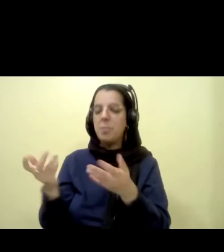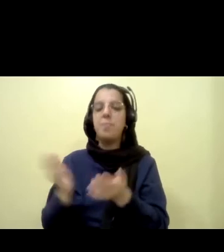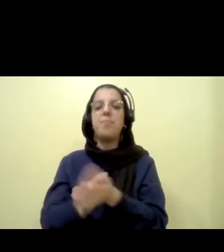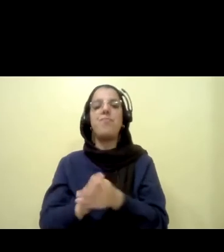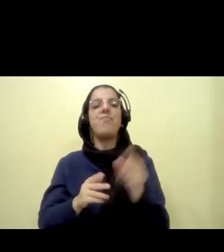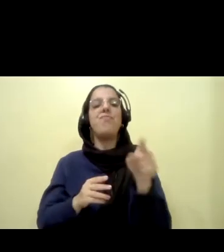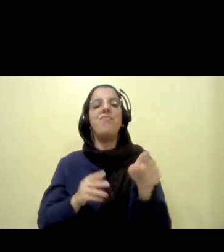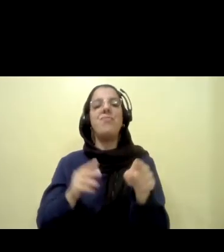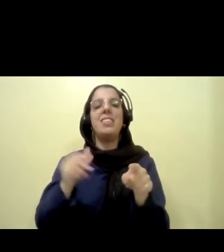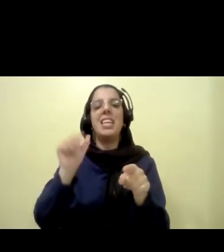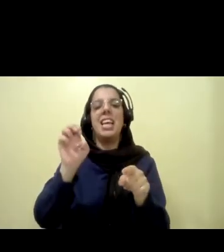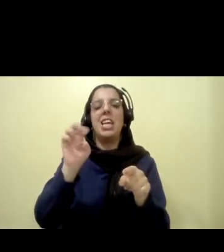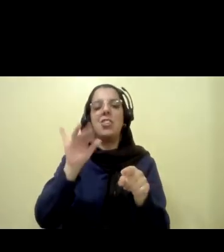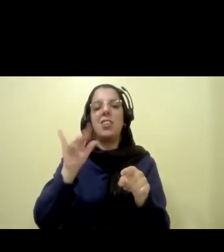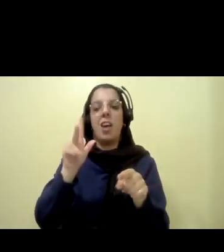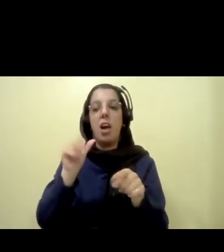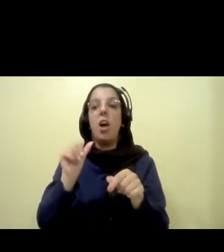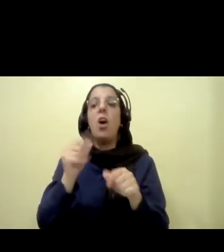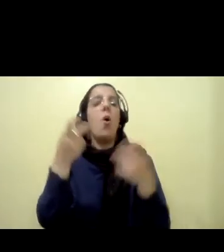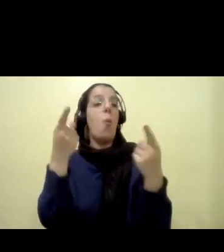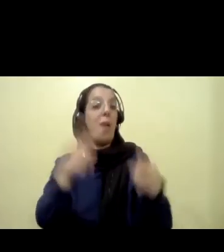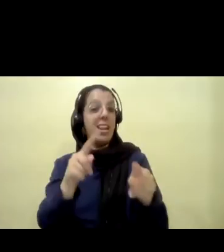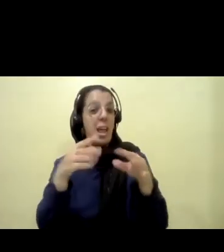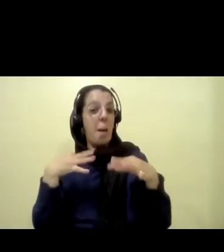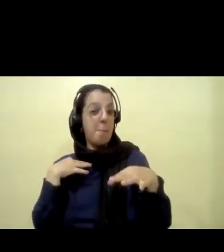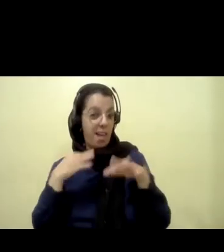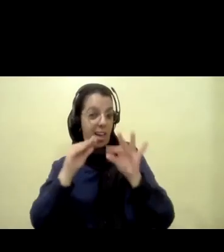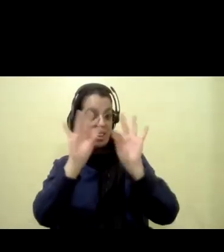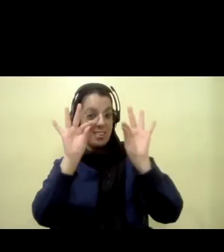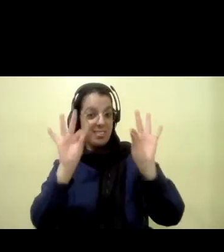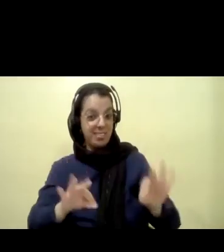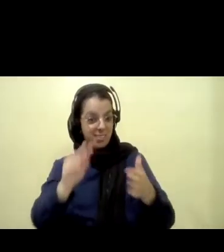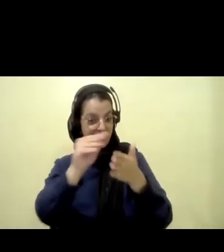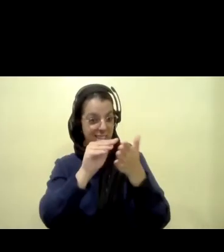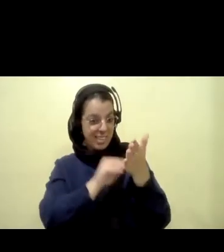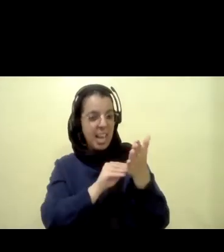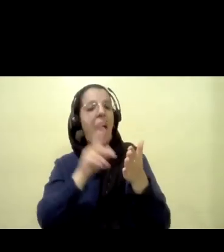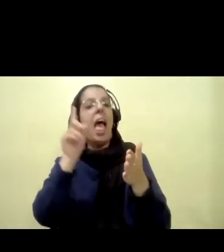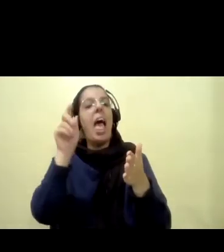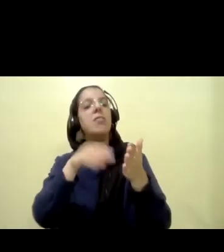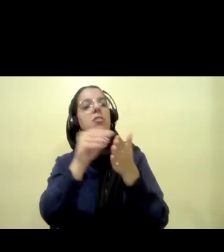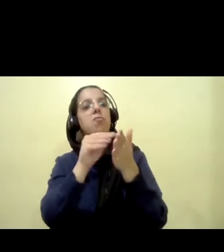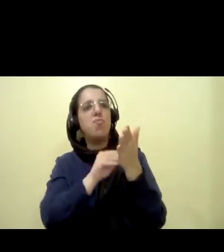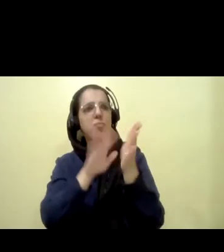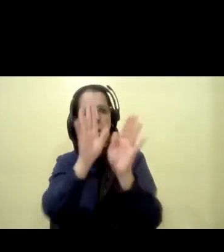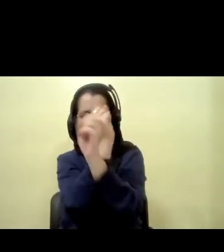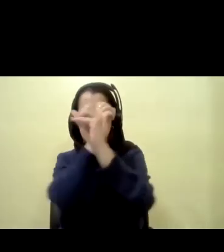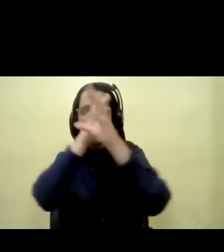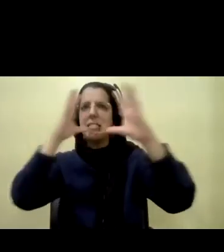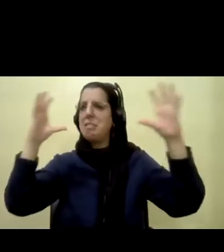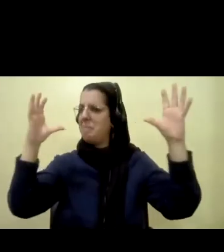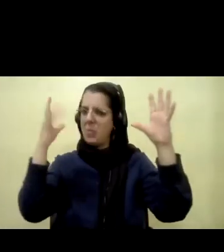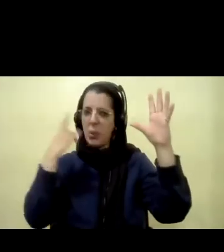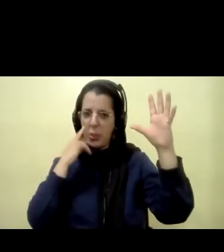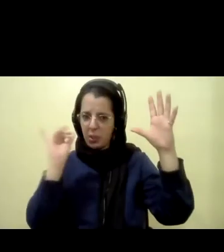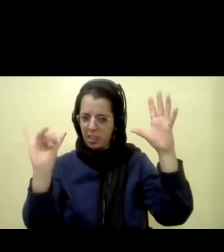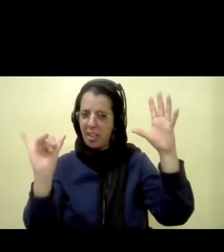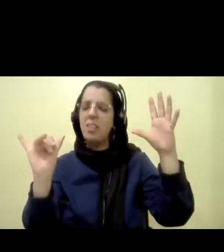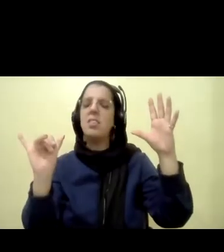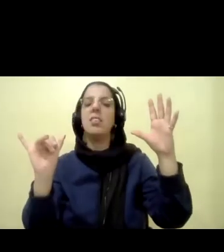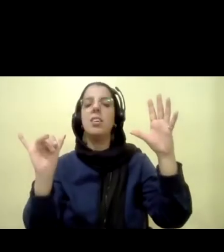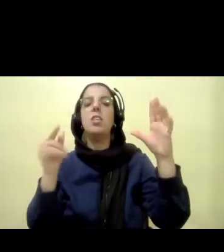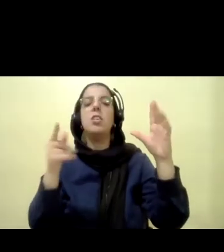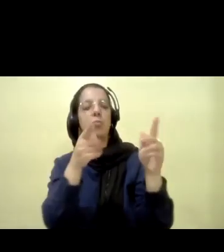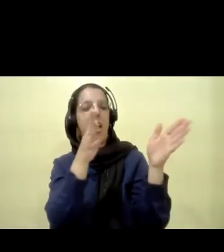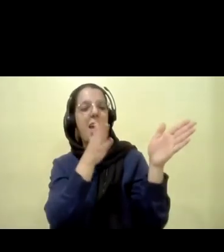putting together your application, you need to talk about what your sort of curatorial vision for this project is. So what are you doing as the